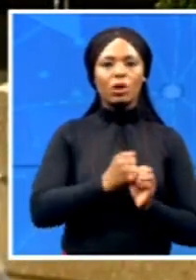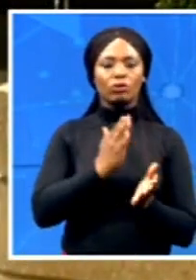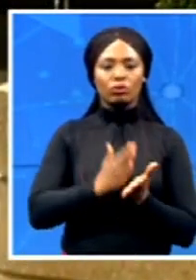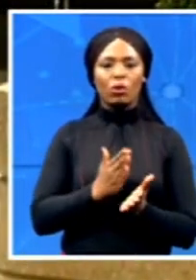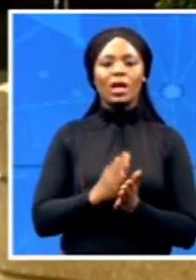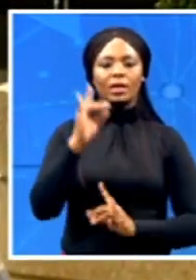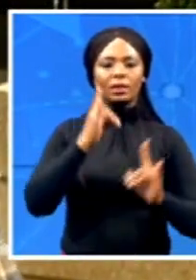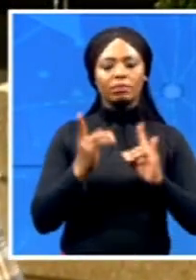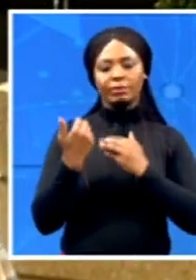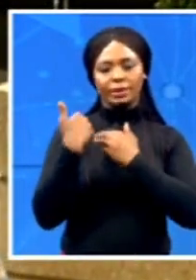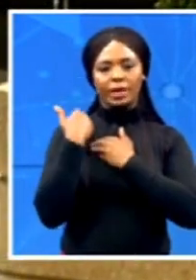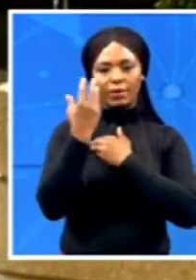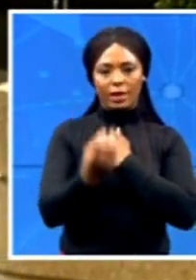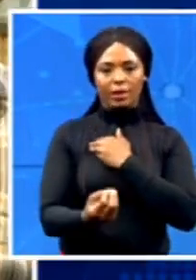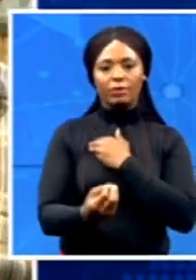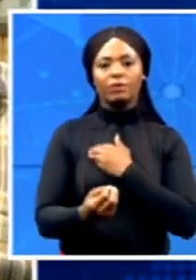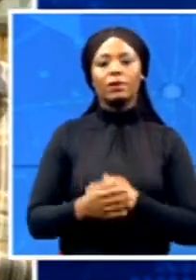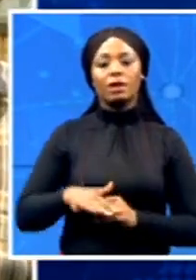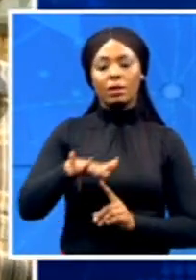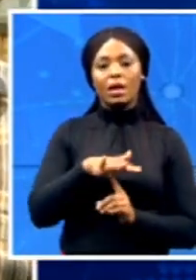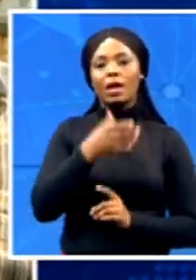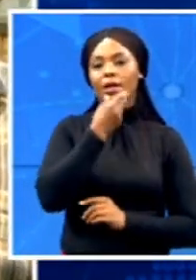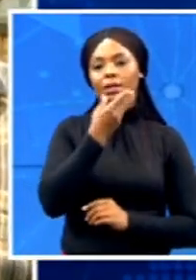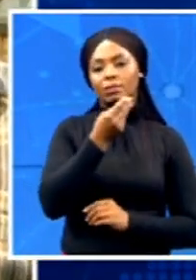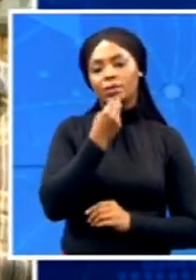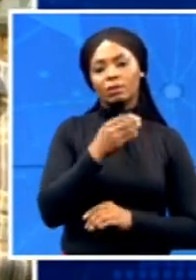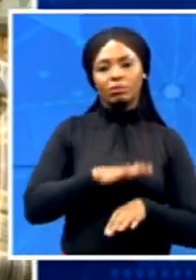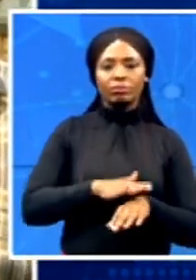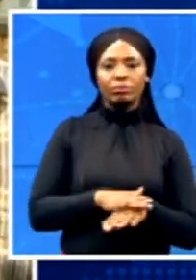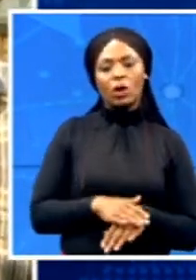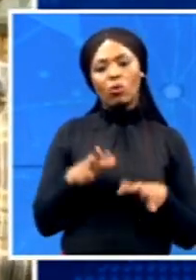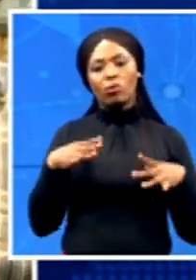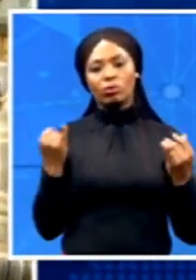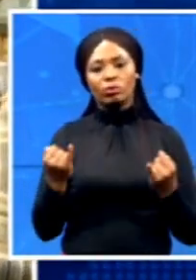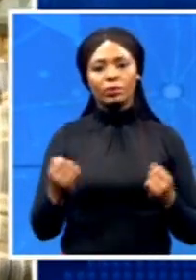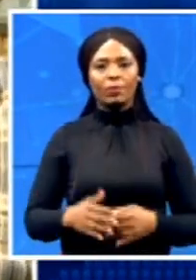season. It's back to you in studio, Blaine. Lwandile Mbulali, live for us in the Eastern Cape.